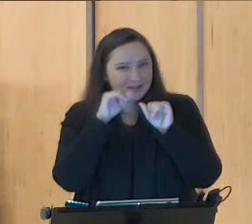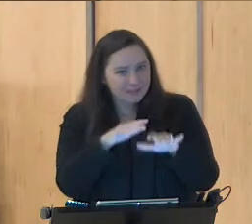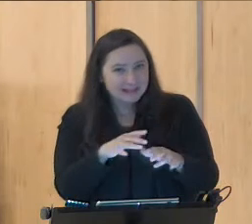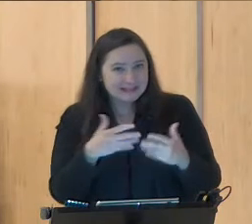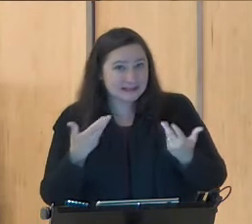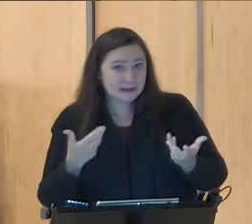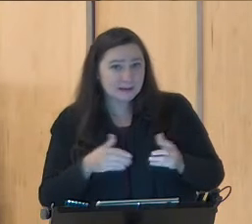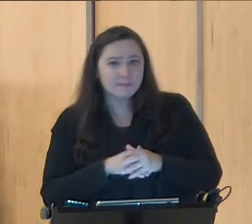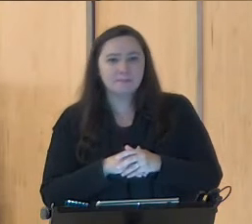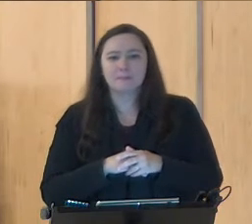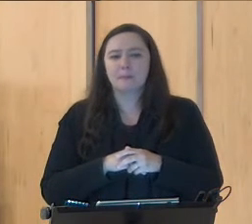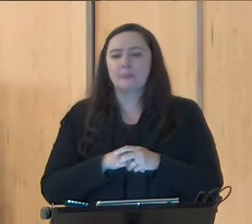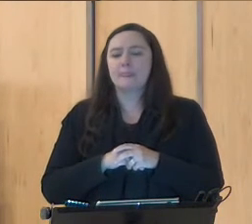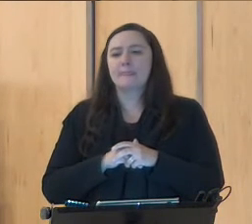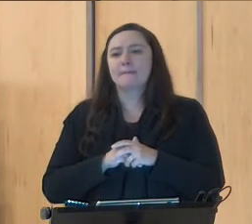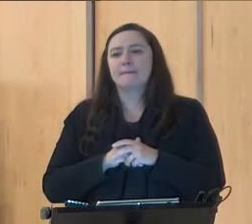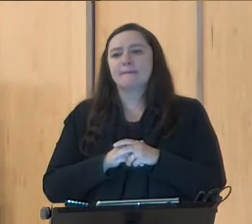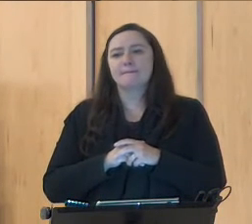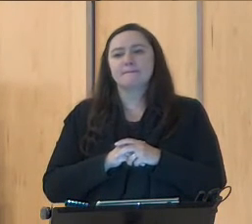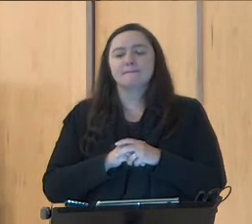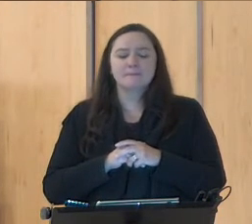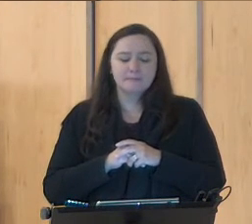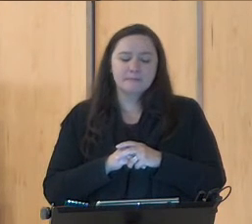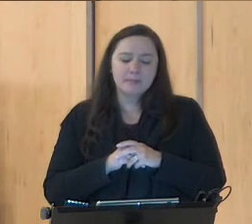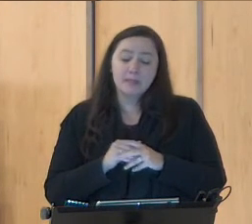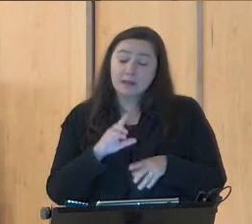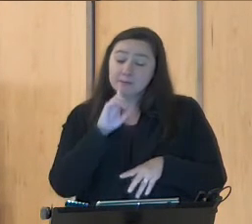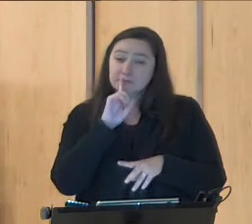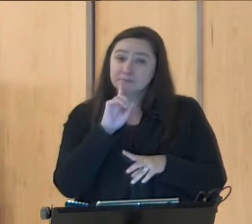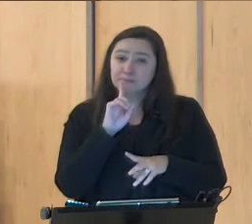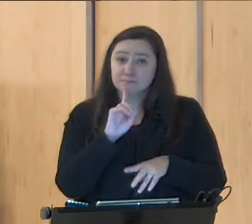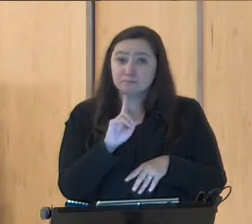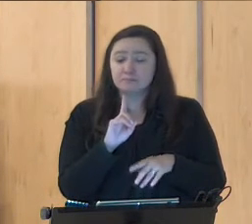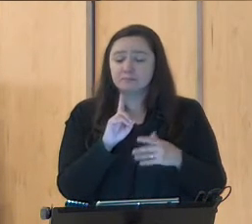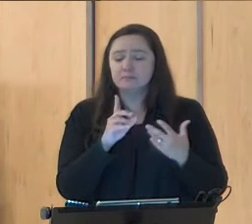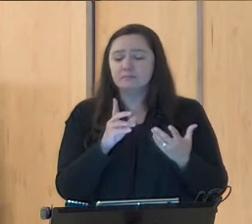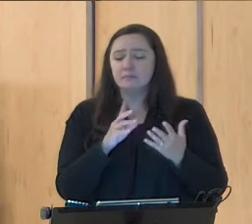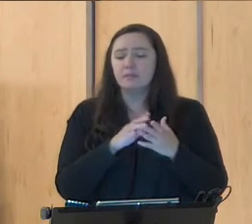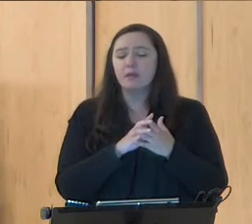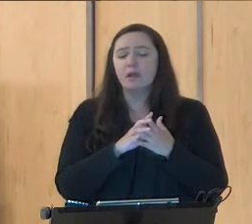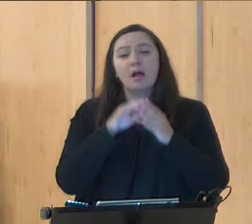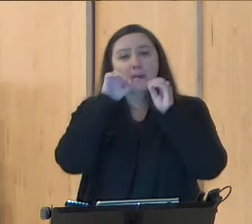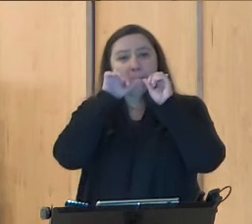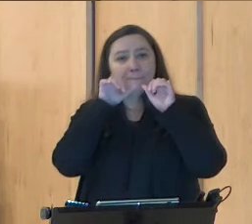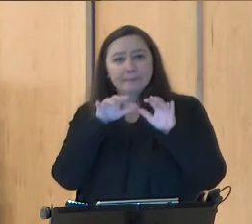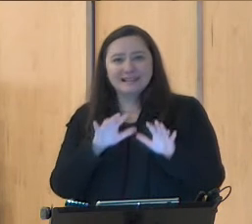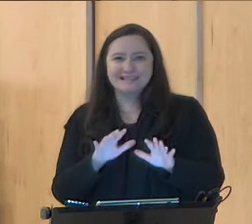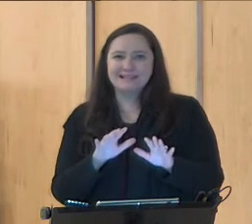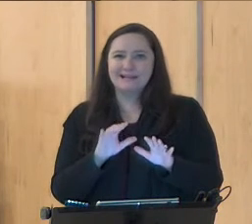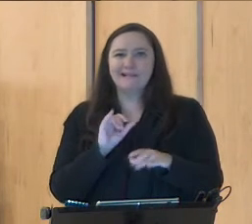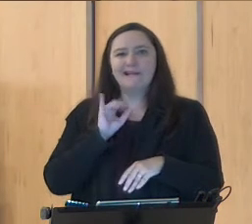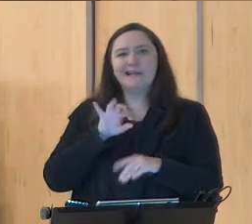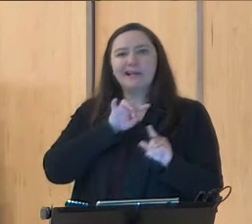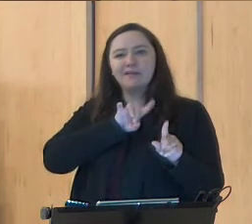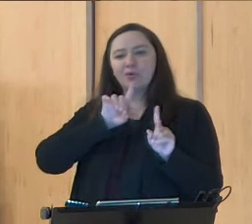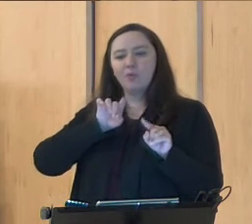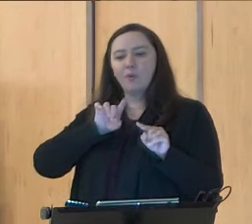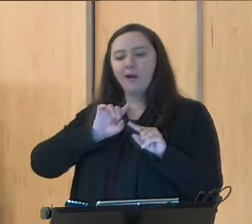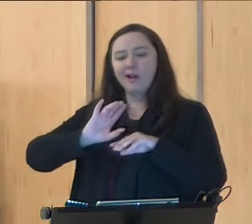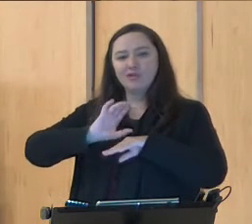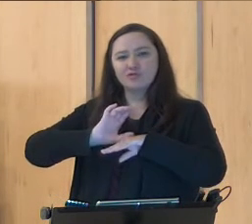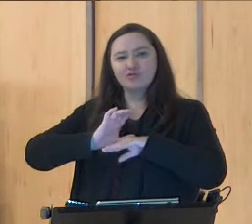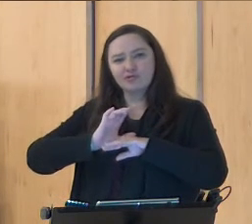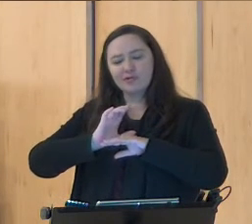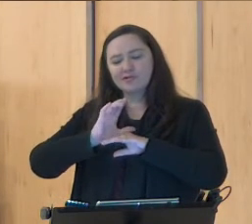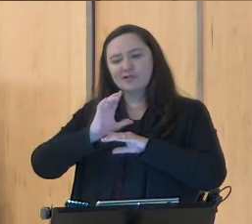There is a blessing, a special blessing, if you were able to come to church every Sunday throughout a